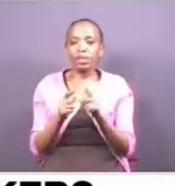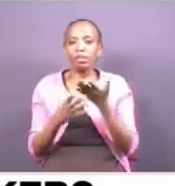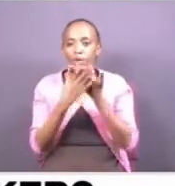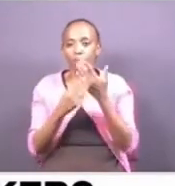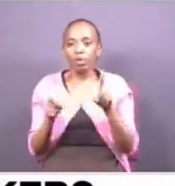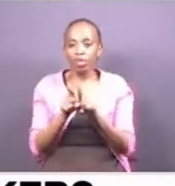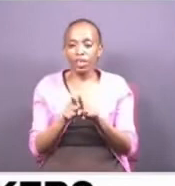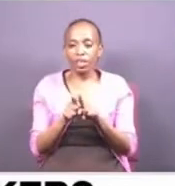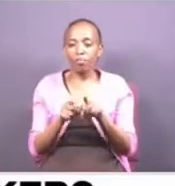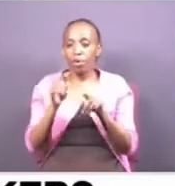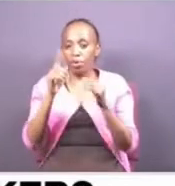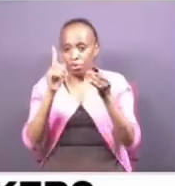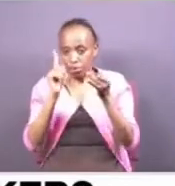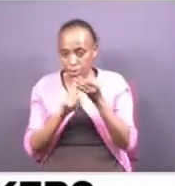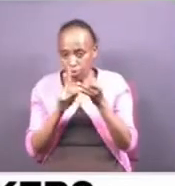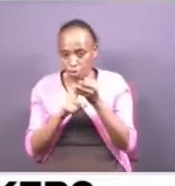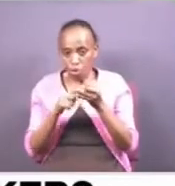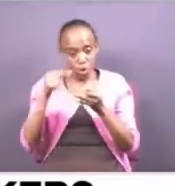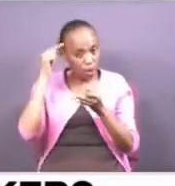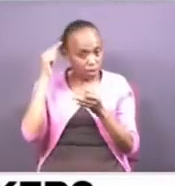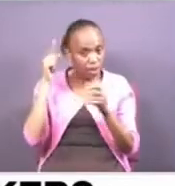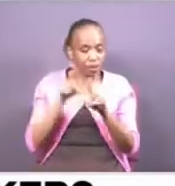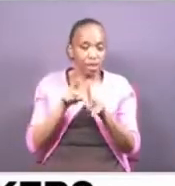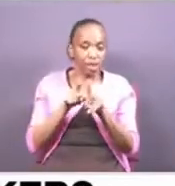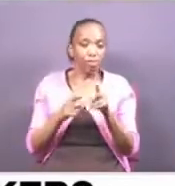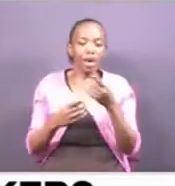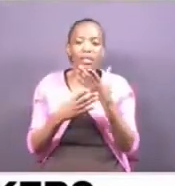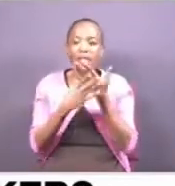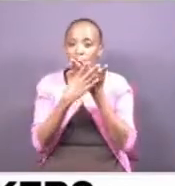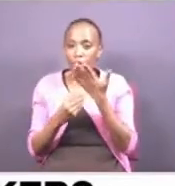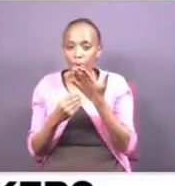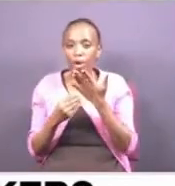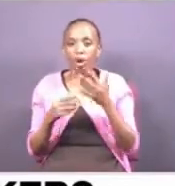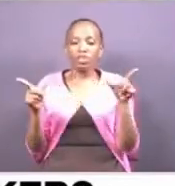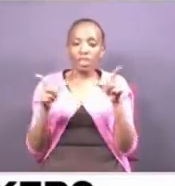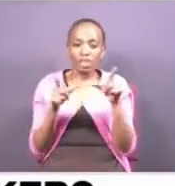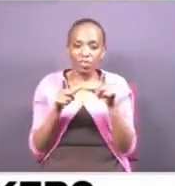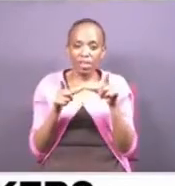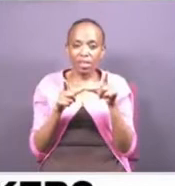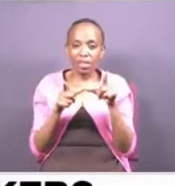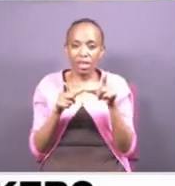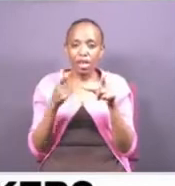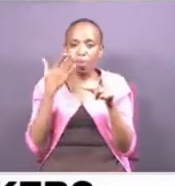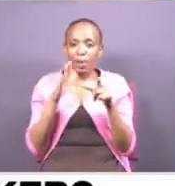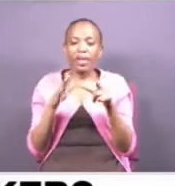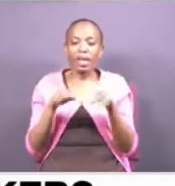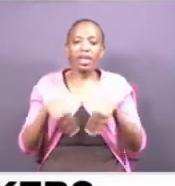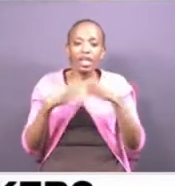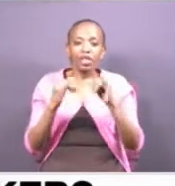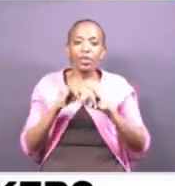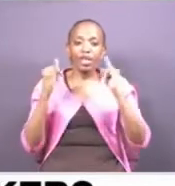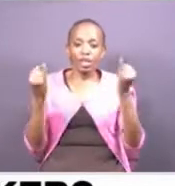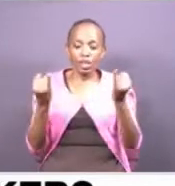the same, and B, original and copies of the academic certificate certified by the issuing